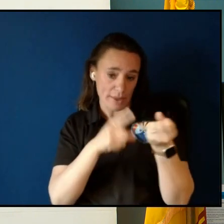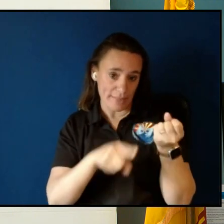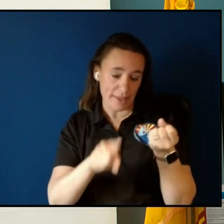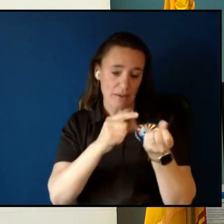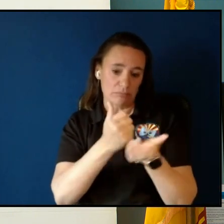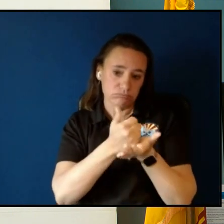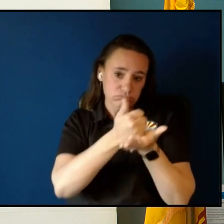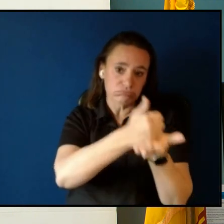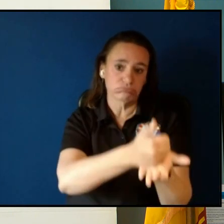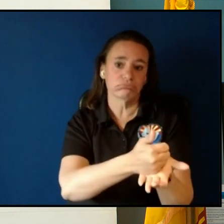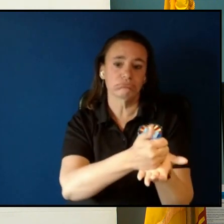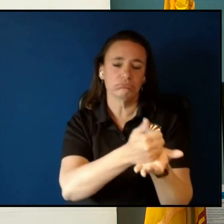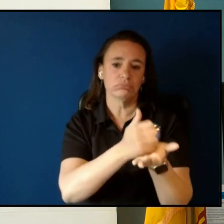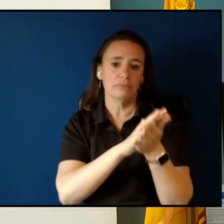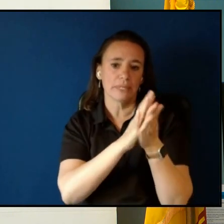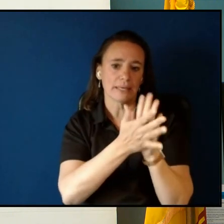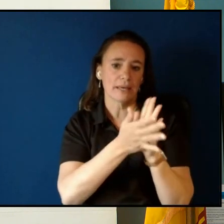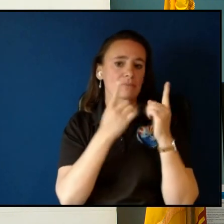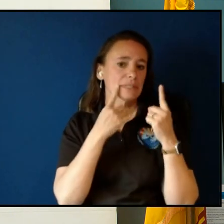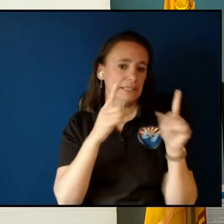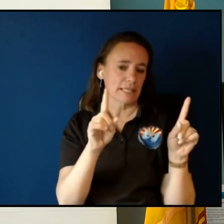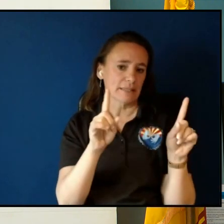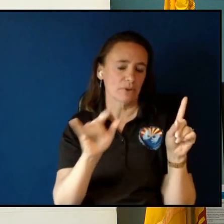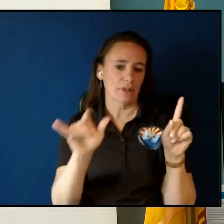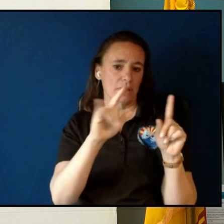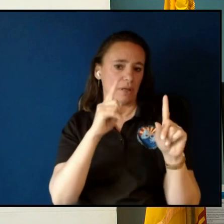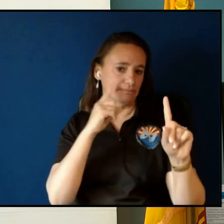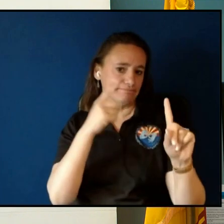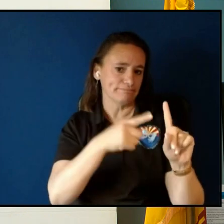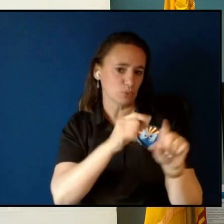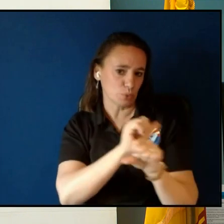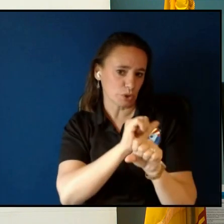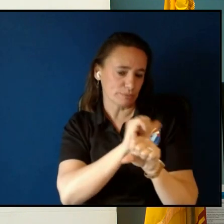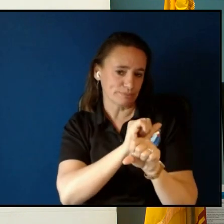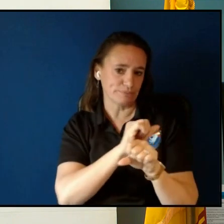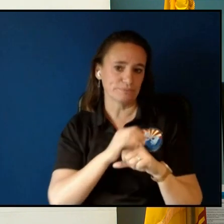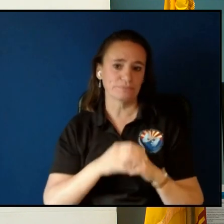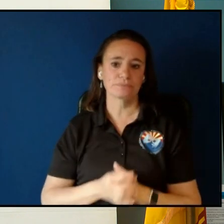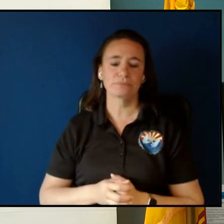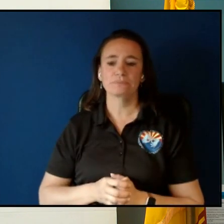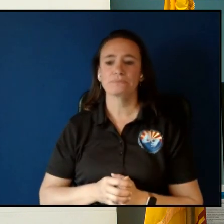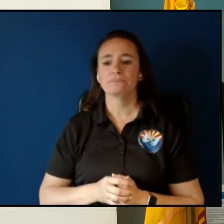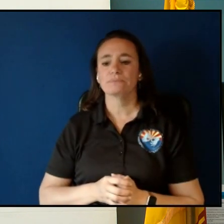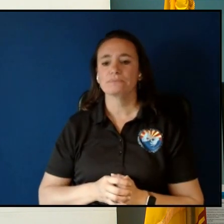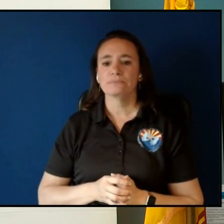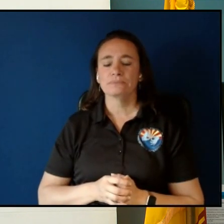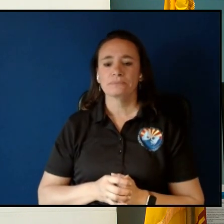be successful in what they're trying to do. So let's move on now and get back into the weather.